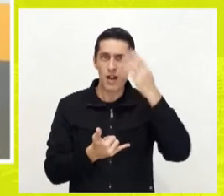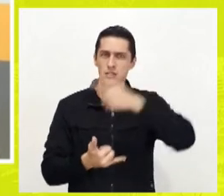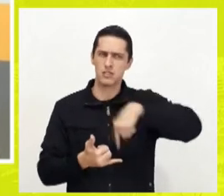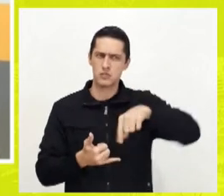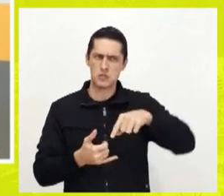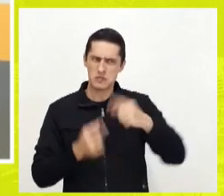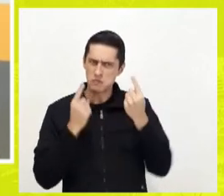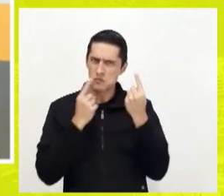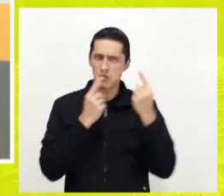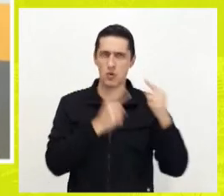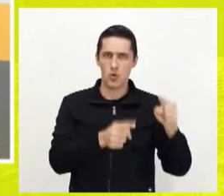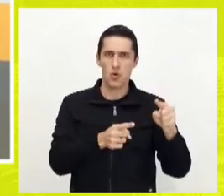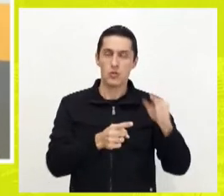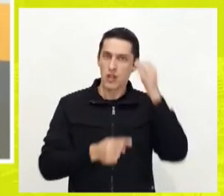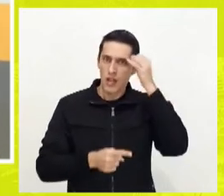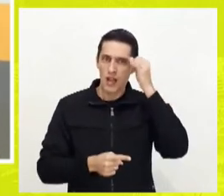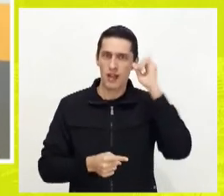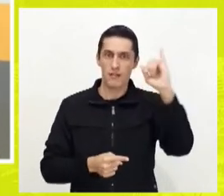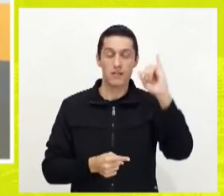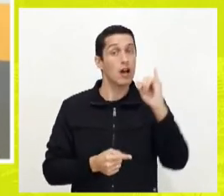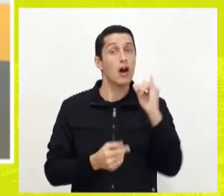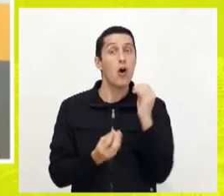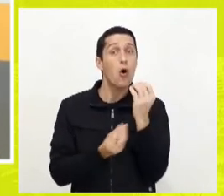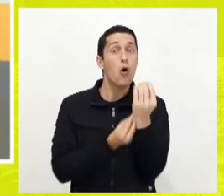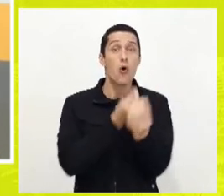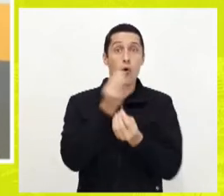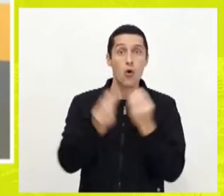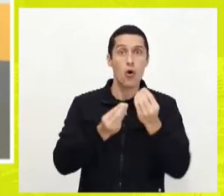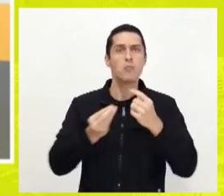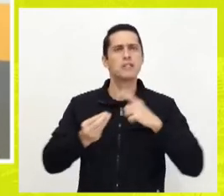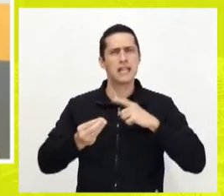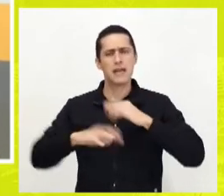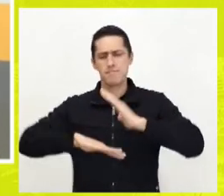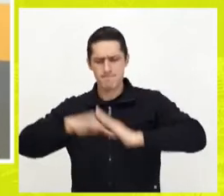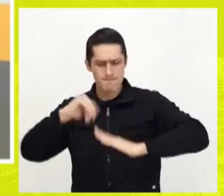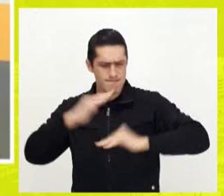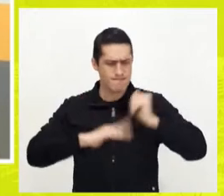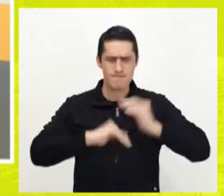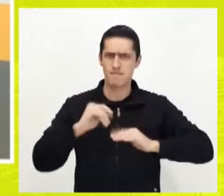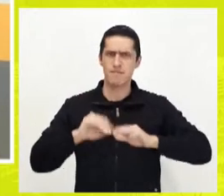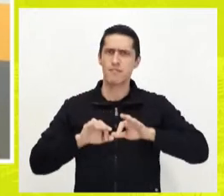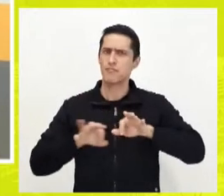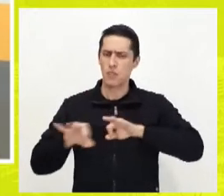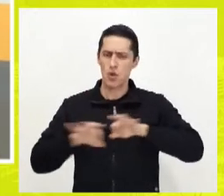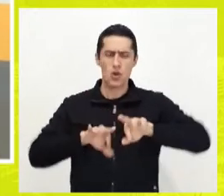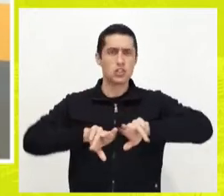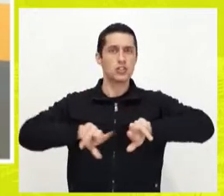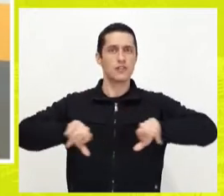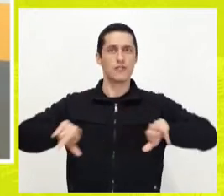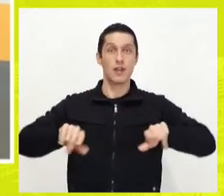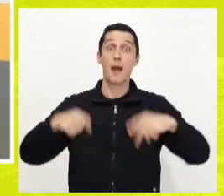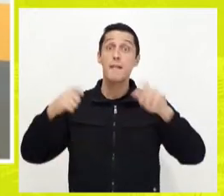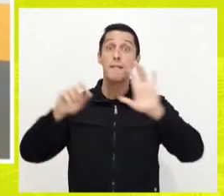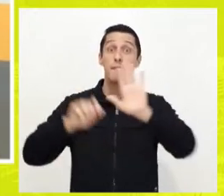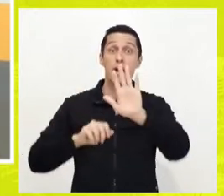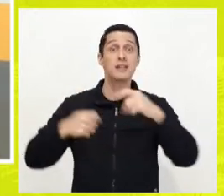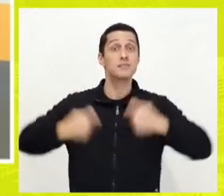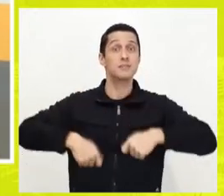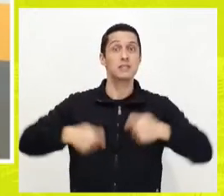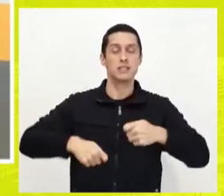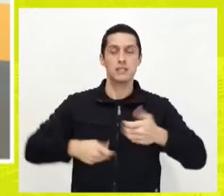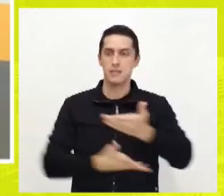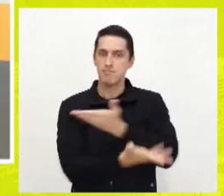must be tackled all these ways of fighting as much information must be collaborative and